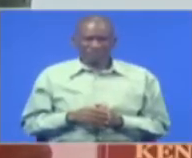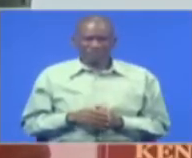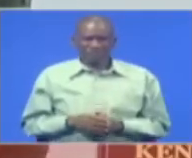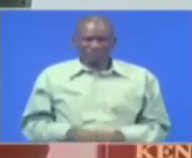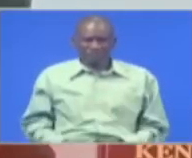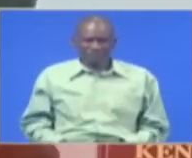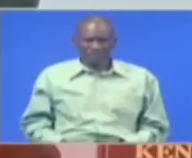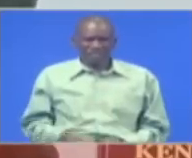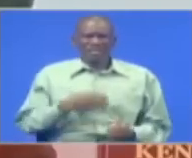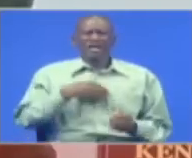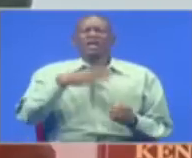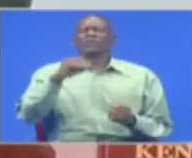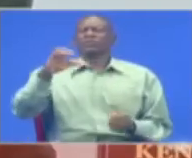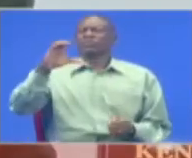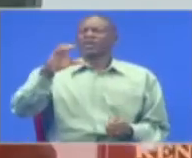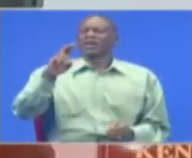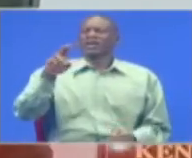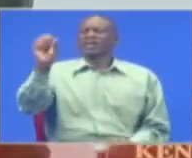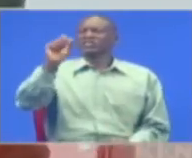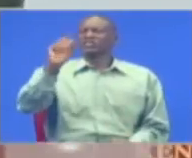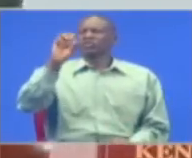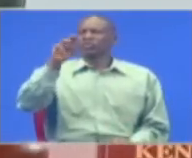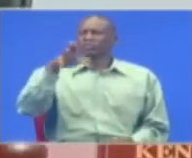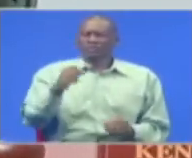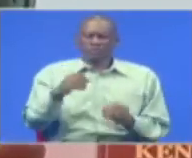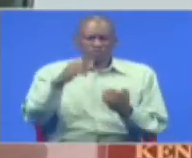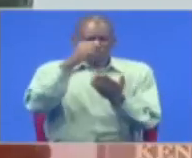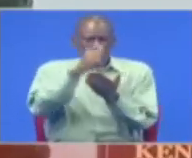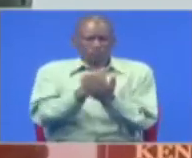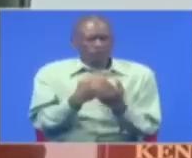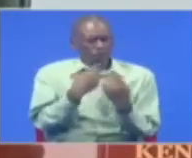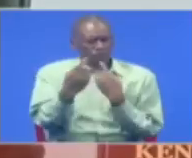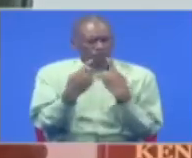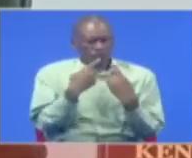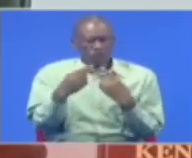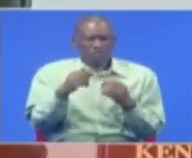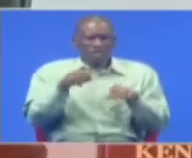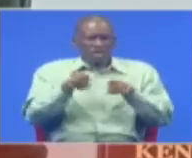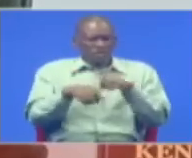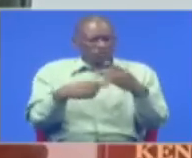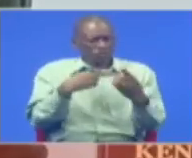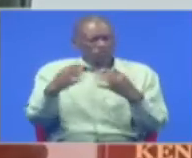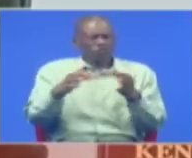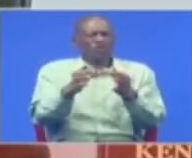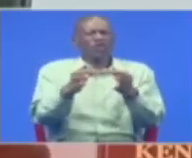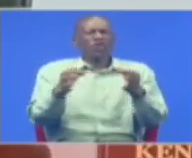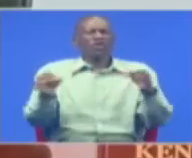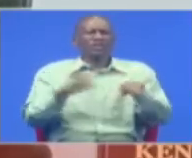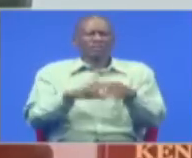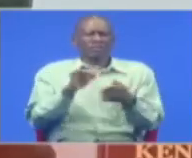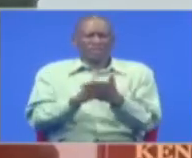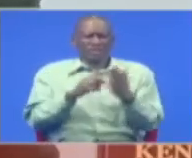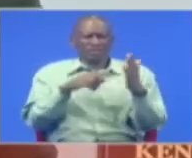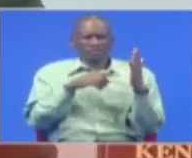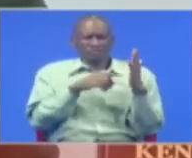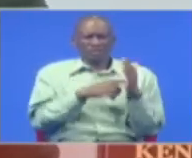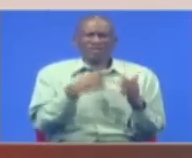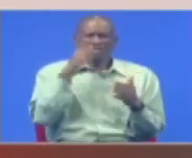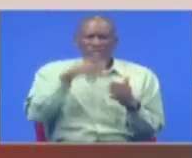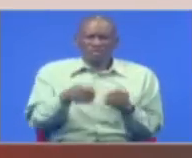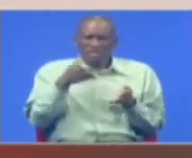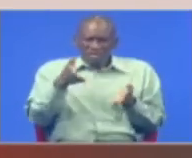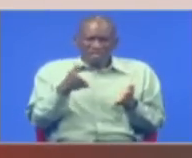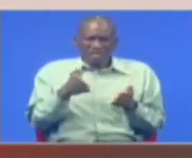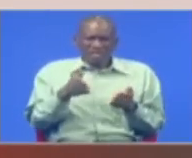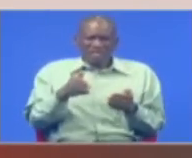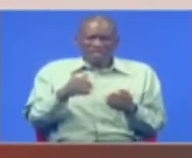I went to the customs officials. We had a chat, a long chat. But of course, now at that point, my point was, here is the plane